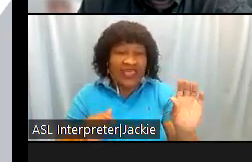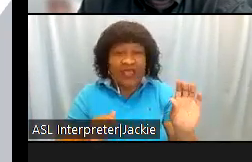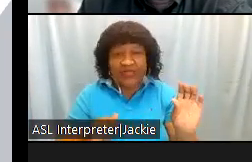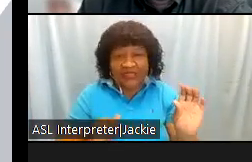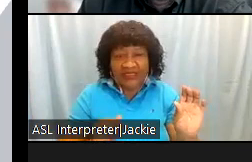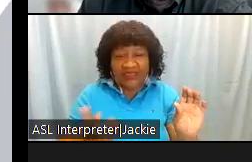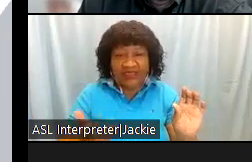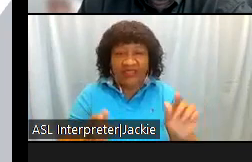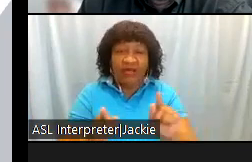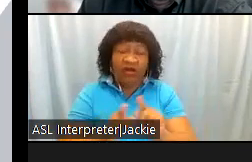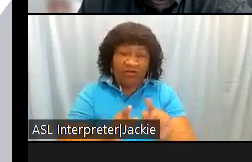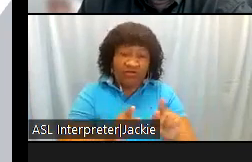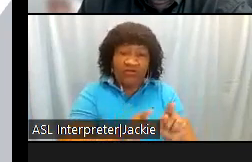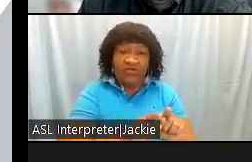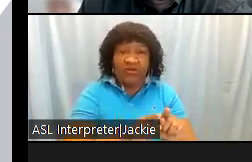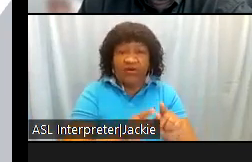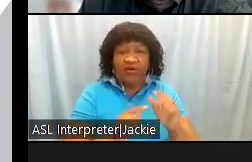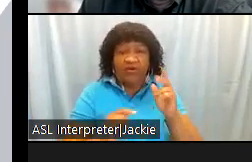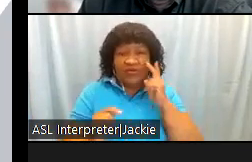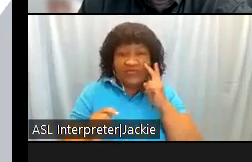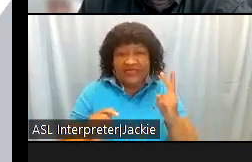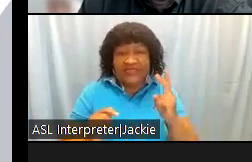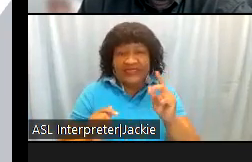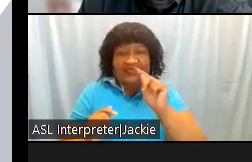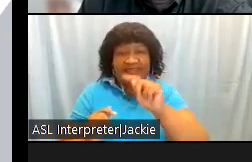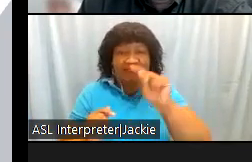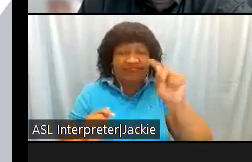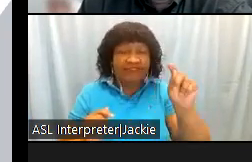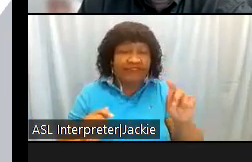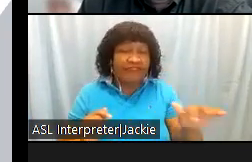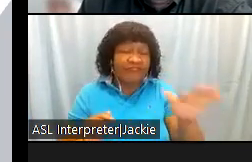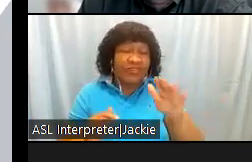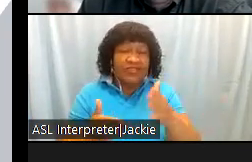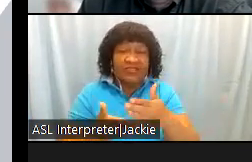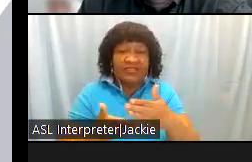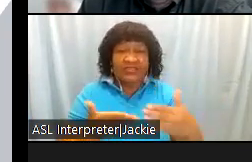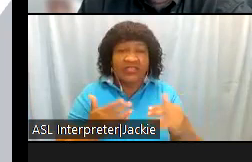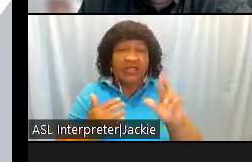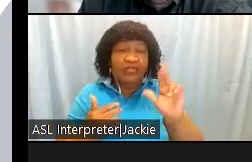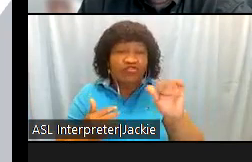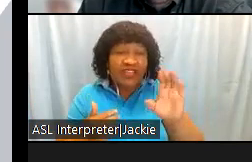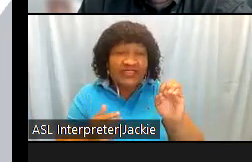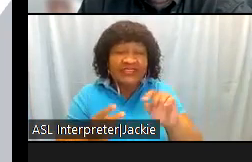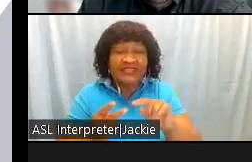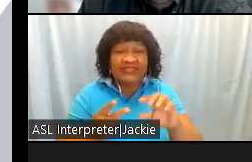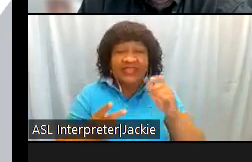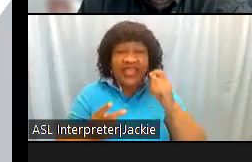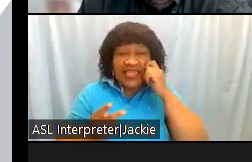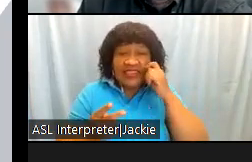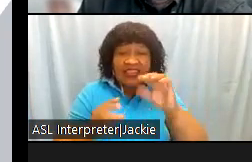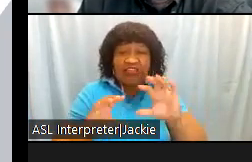We are also, seeing around some race and ethnic